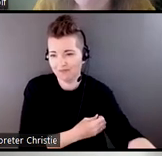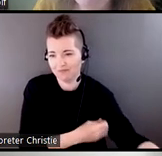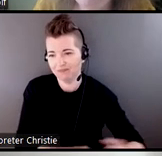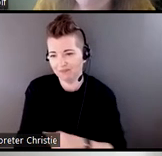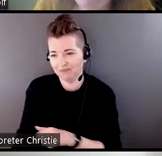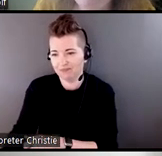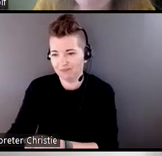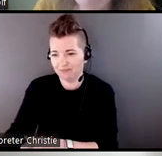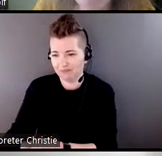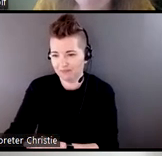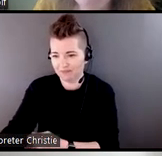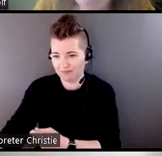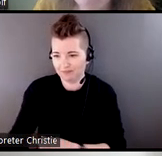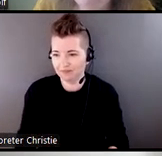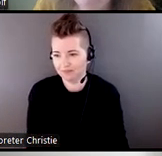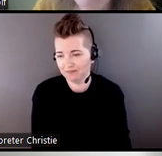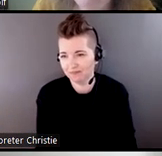Everybody thinking of an example?